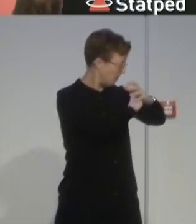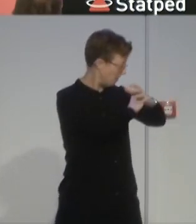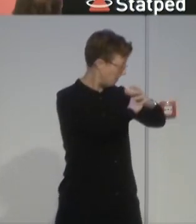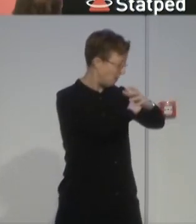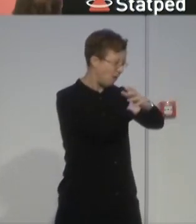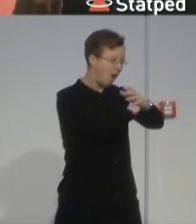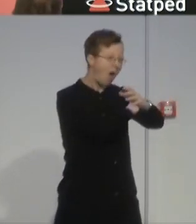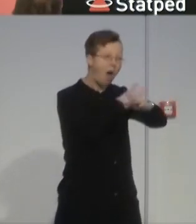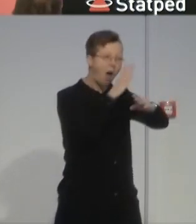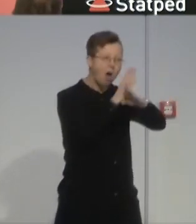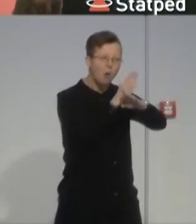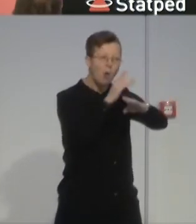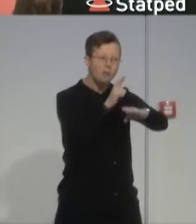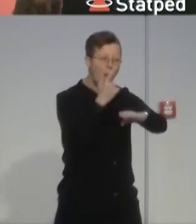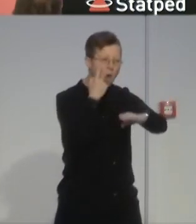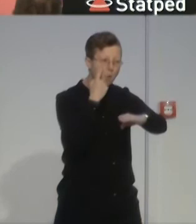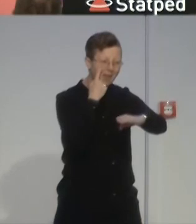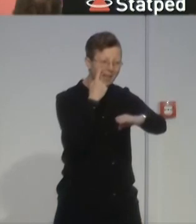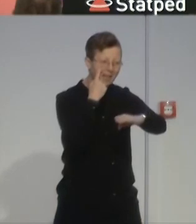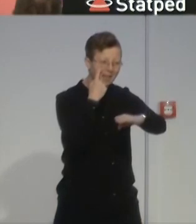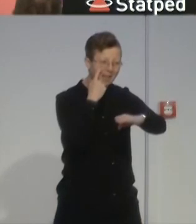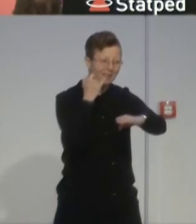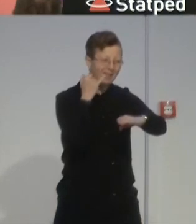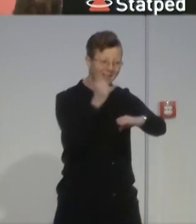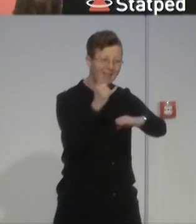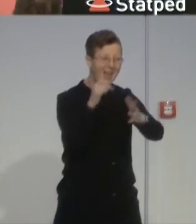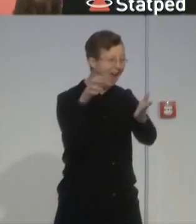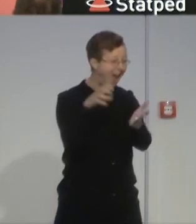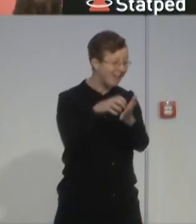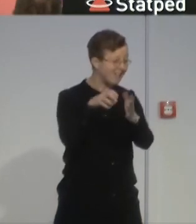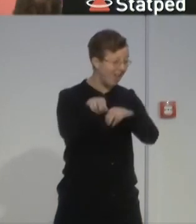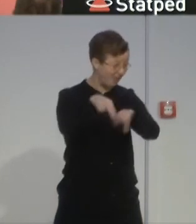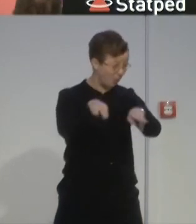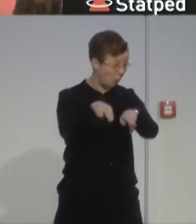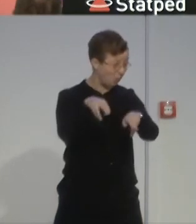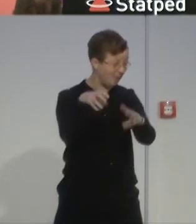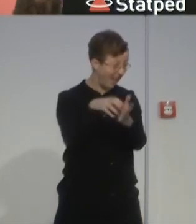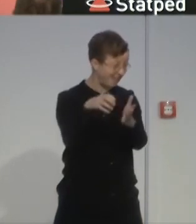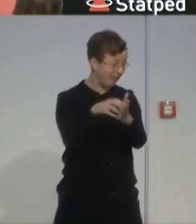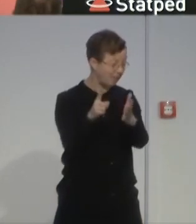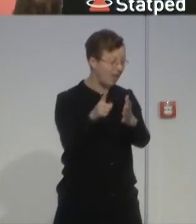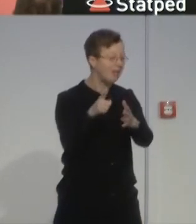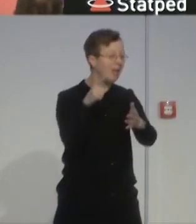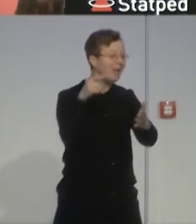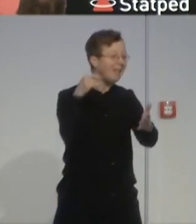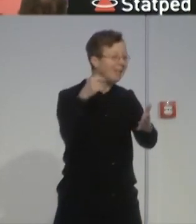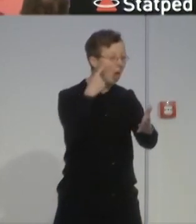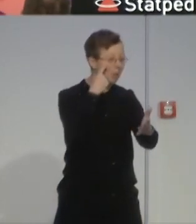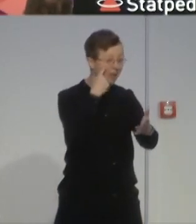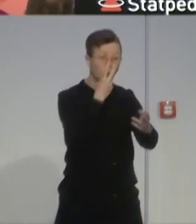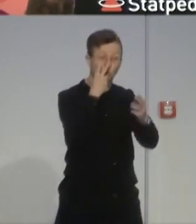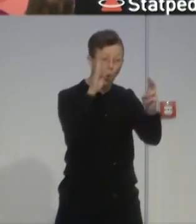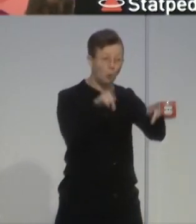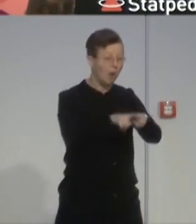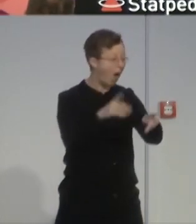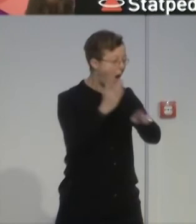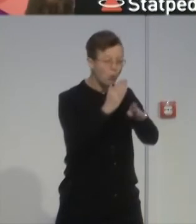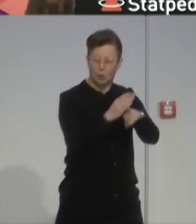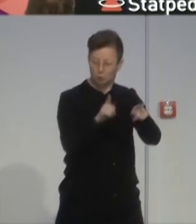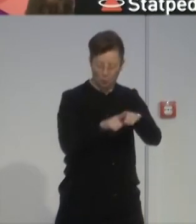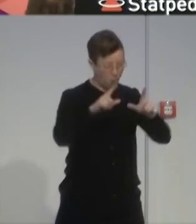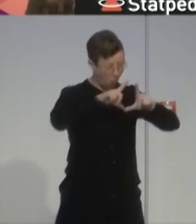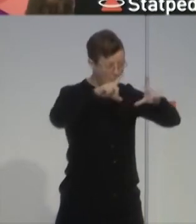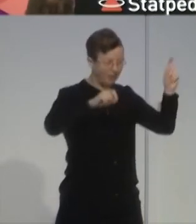on this moment where, in the real video, in the real case, on this moment, which looked exactly like